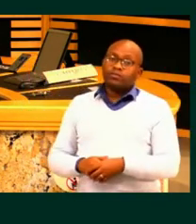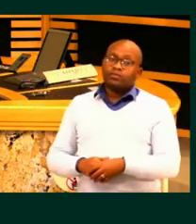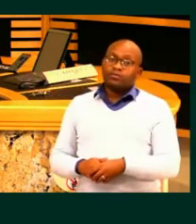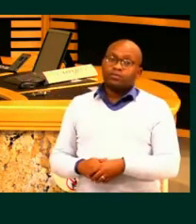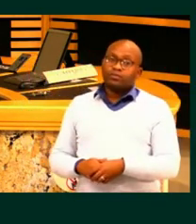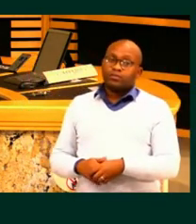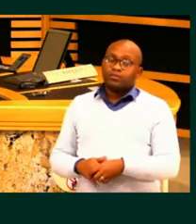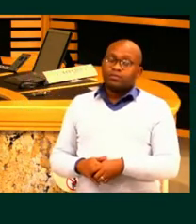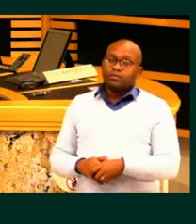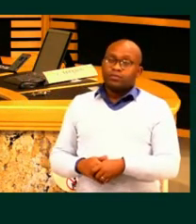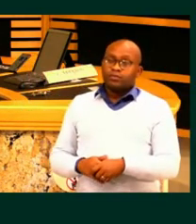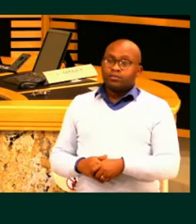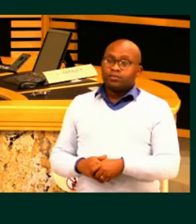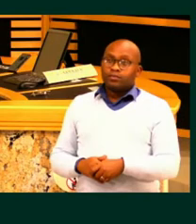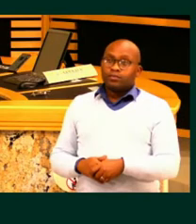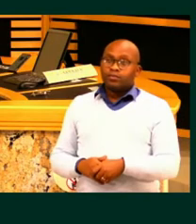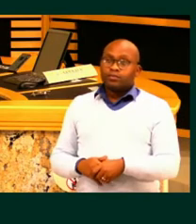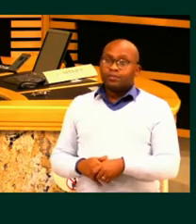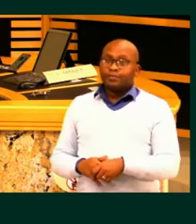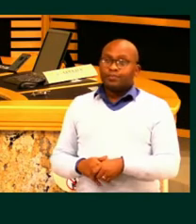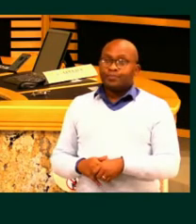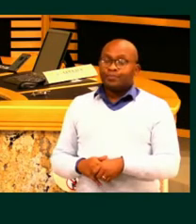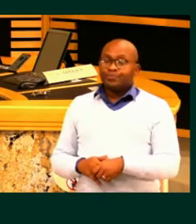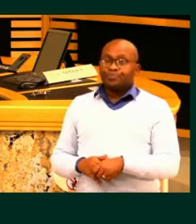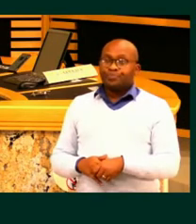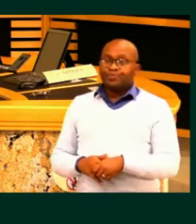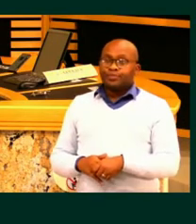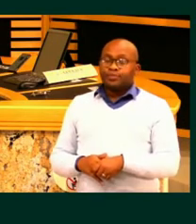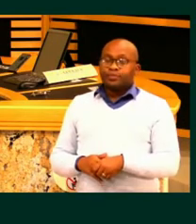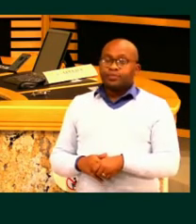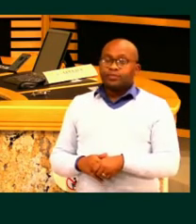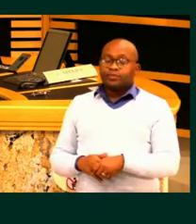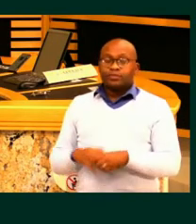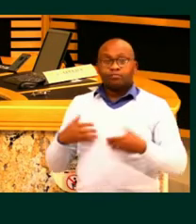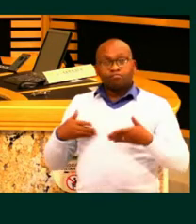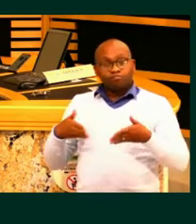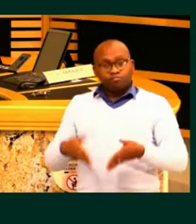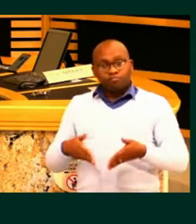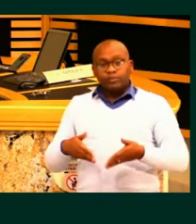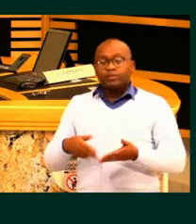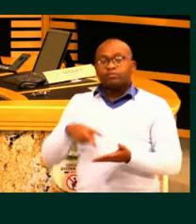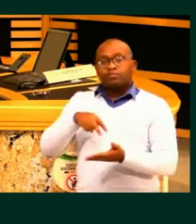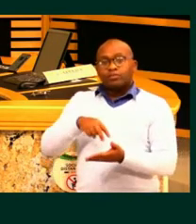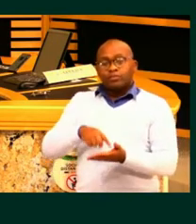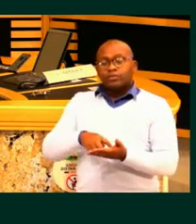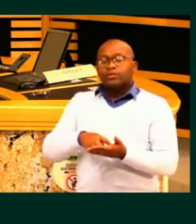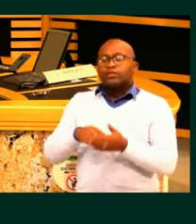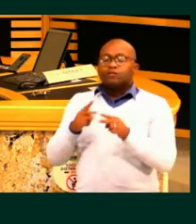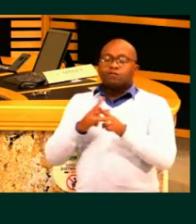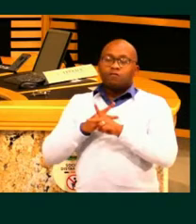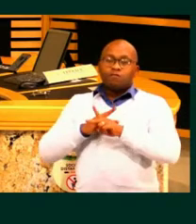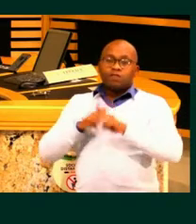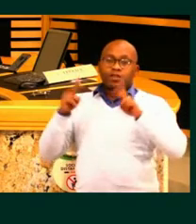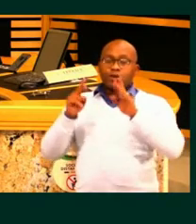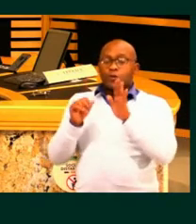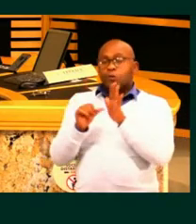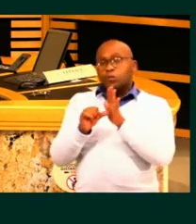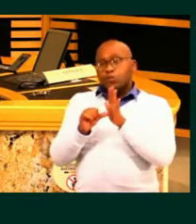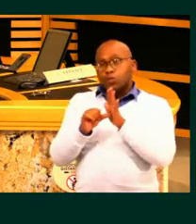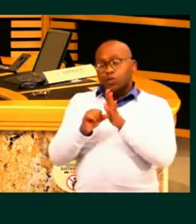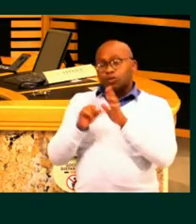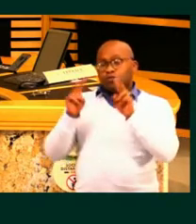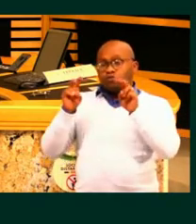here speaker as I'm standing here today to B to debate a very important Motion in the month of October that